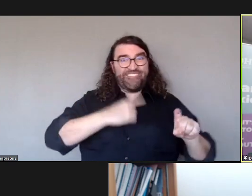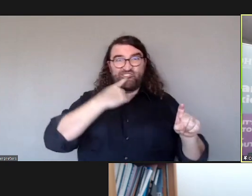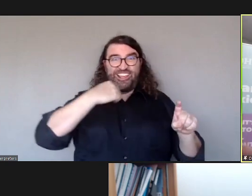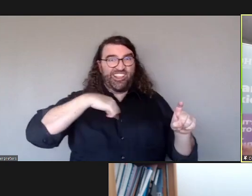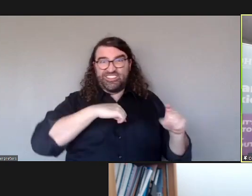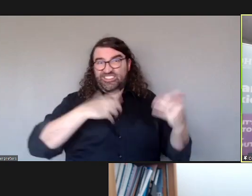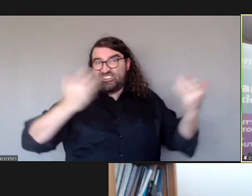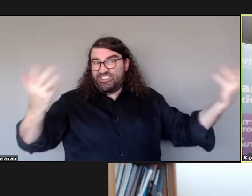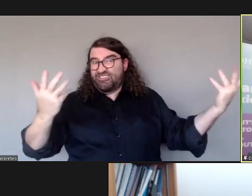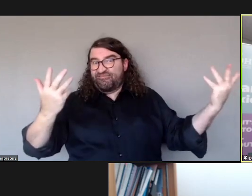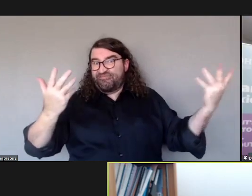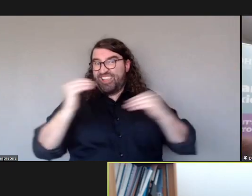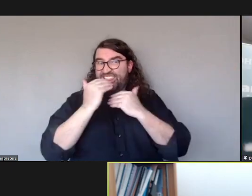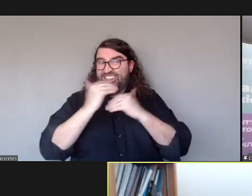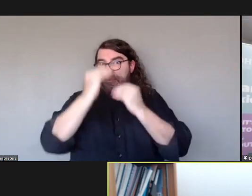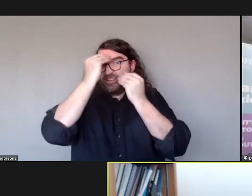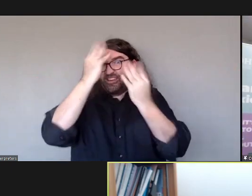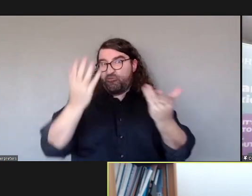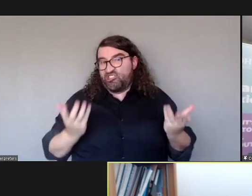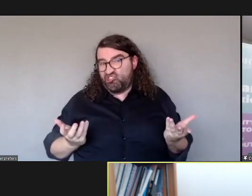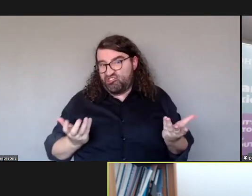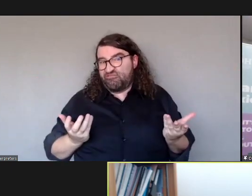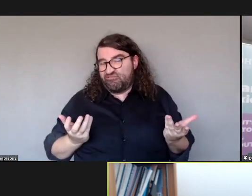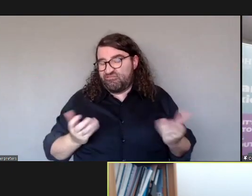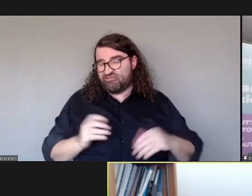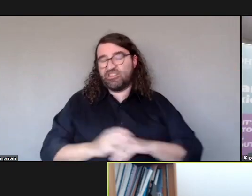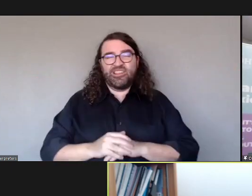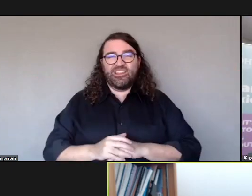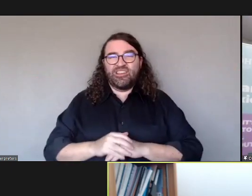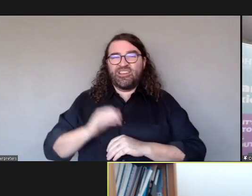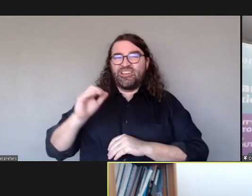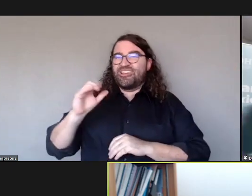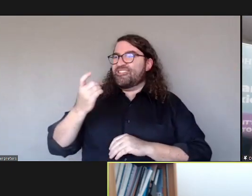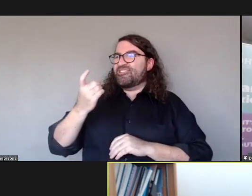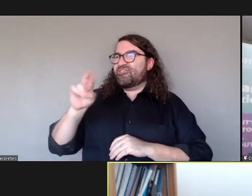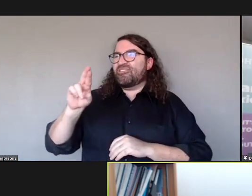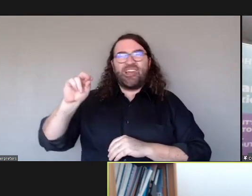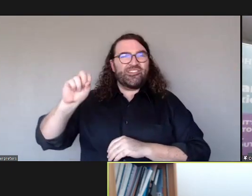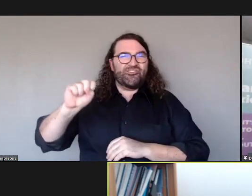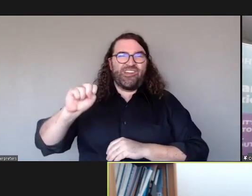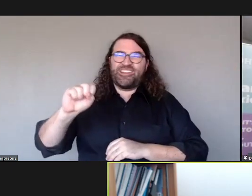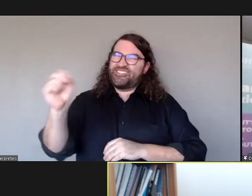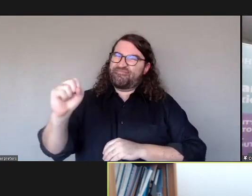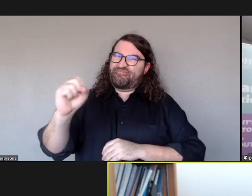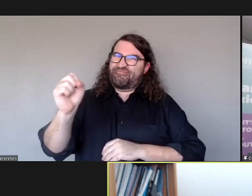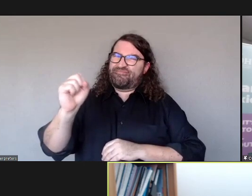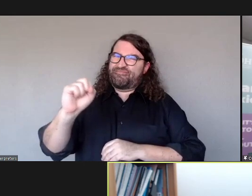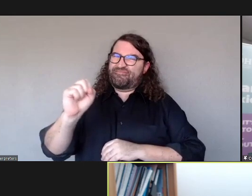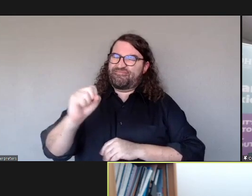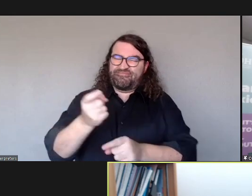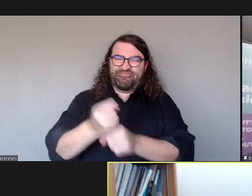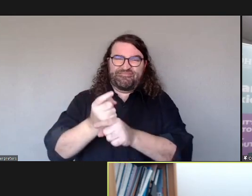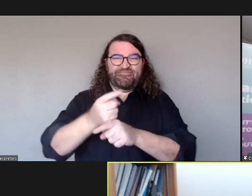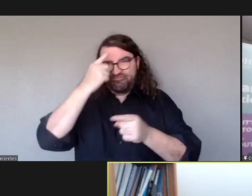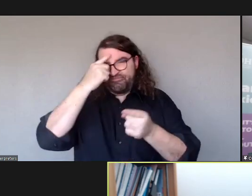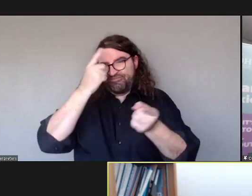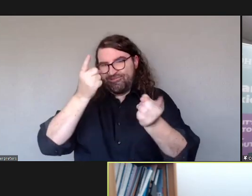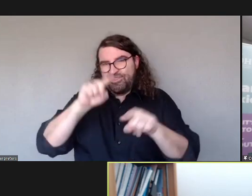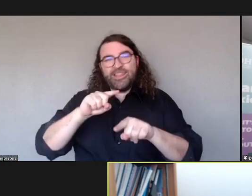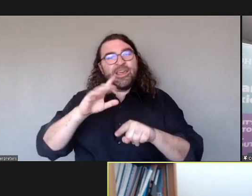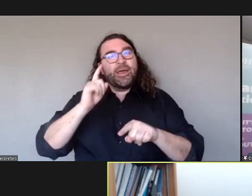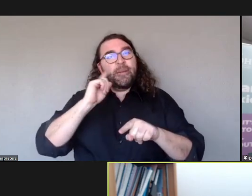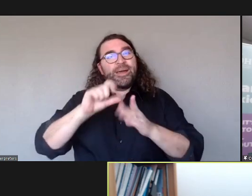think? Yeah, I think I agree with everything that you just said. And, I just want to make the point